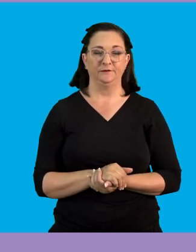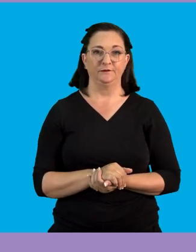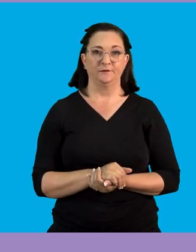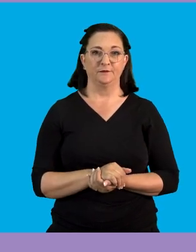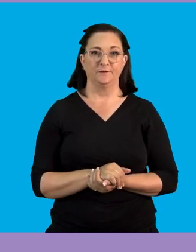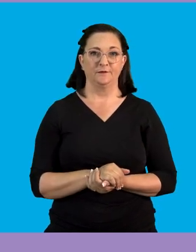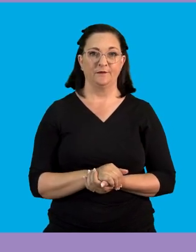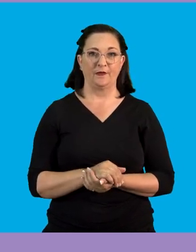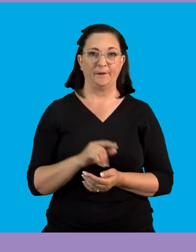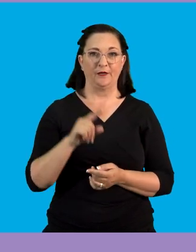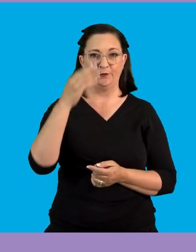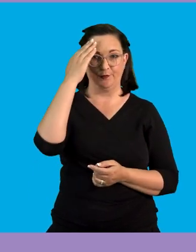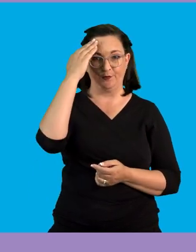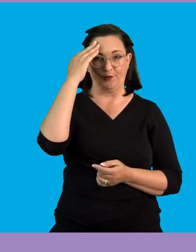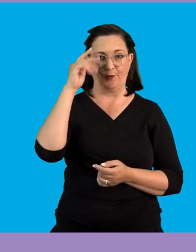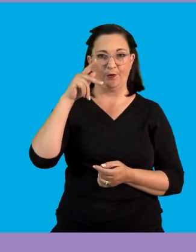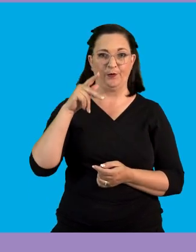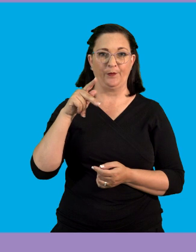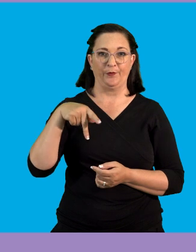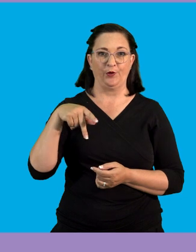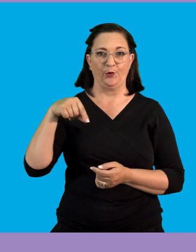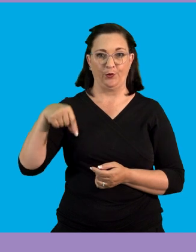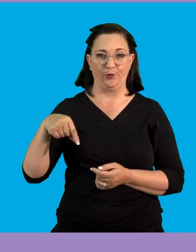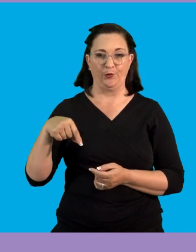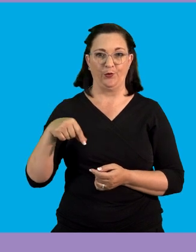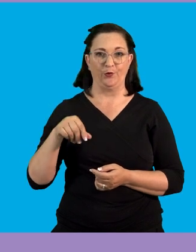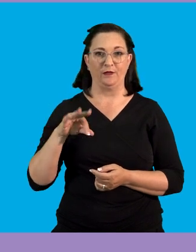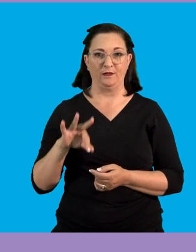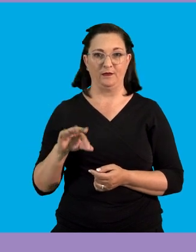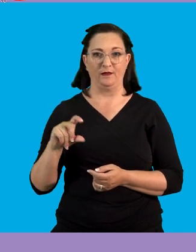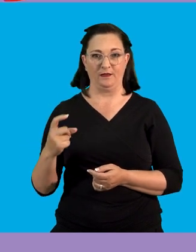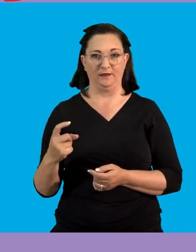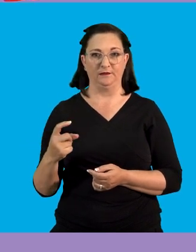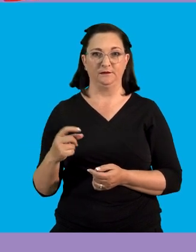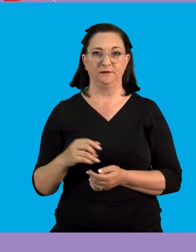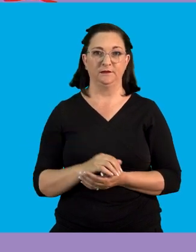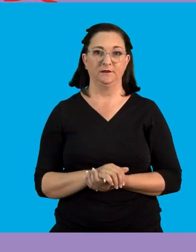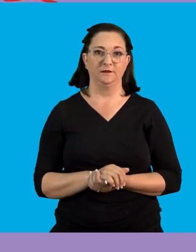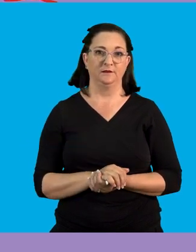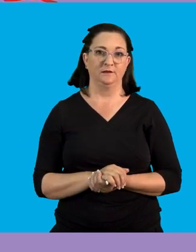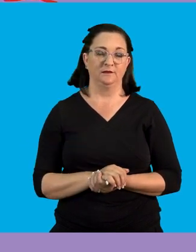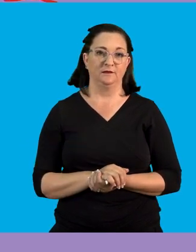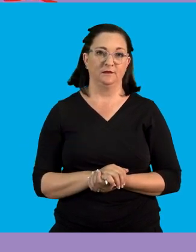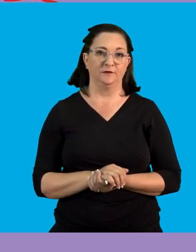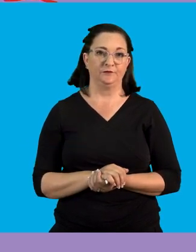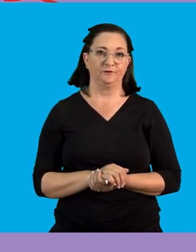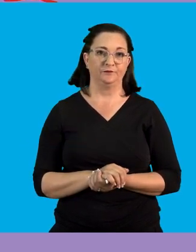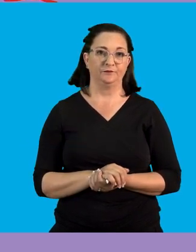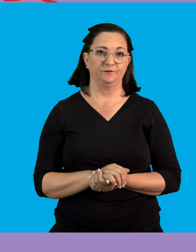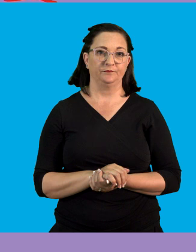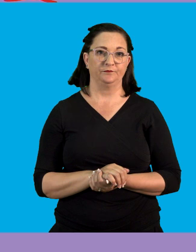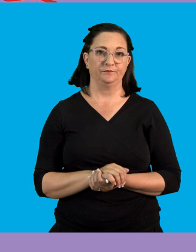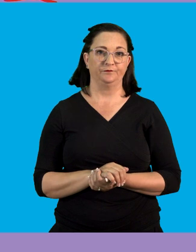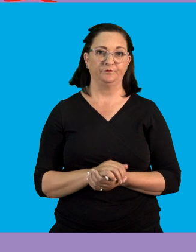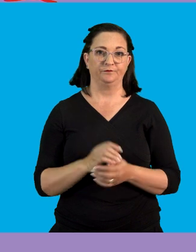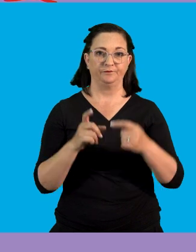know that if this side PQ is 3 centimeters, the marking on the side says this side is also 3 centimeters, and